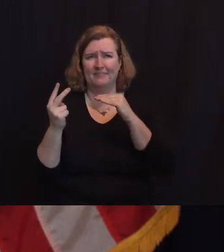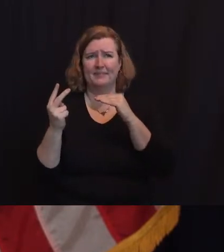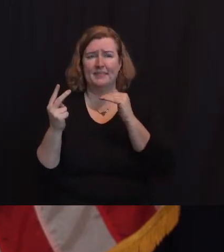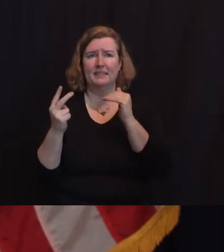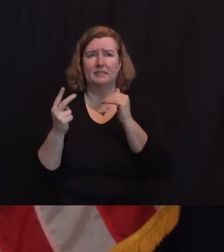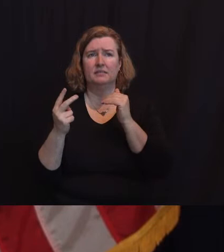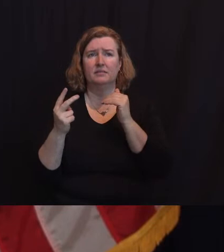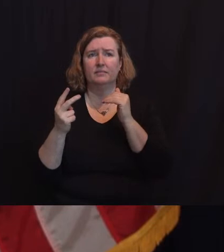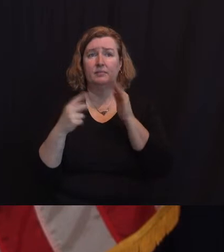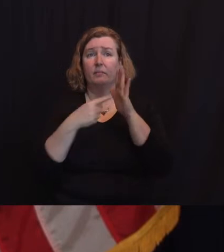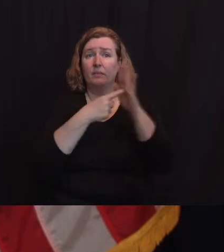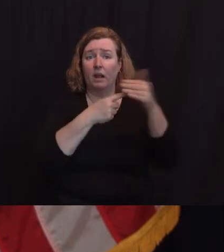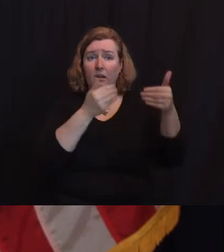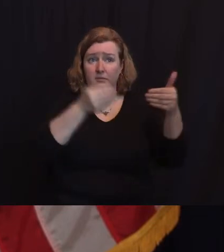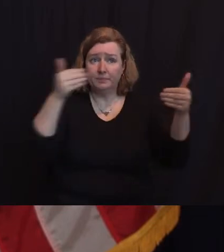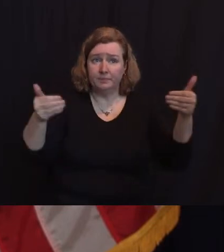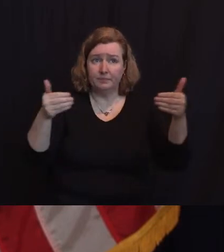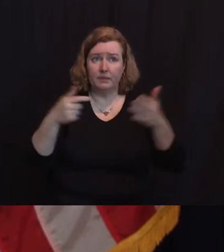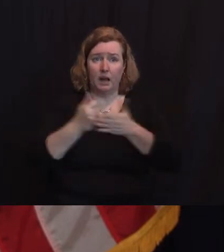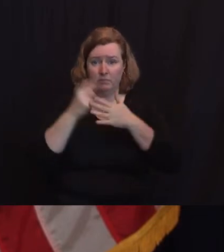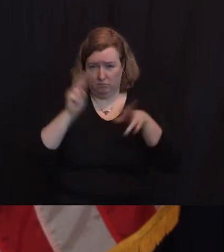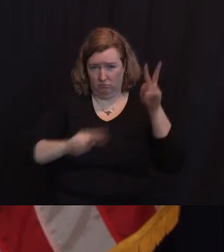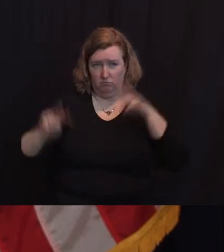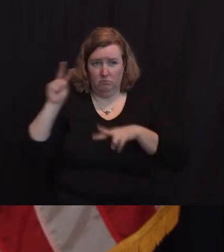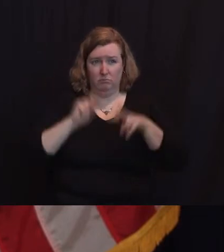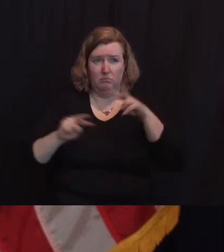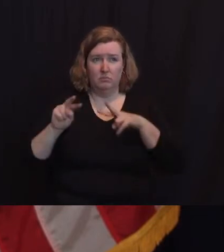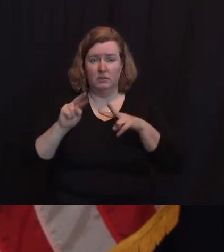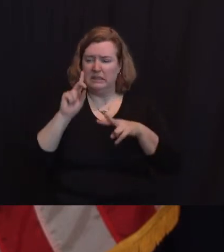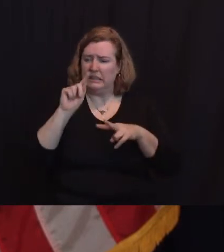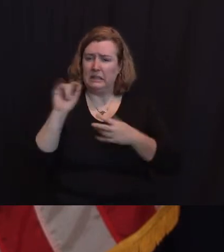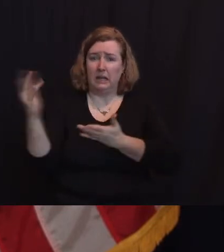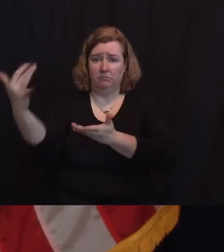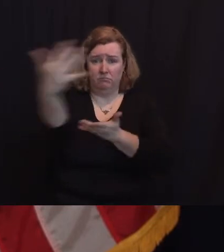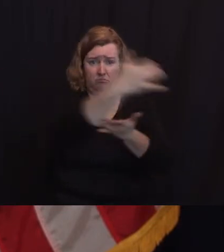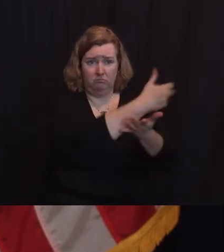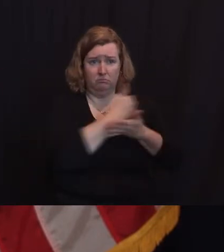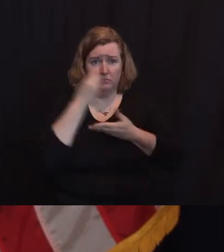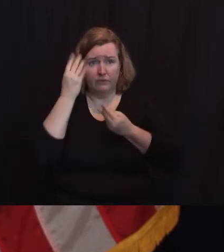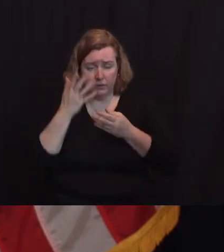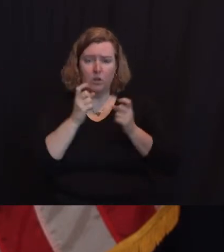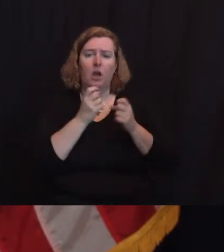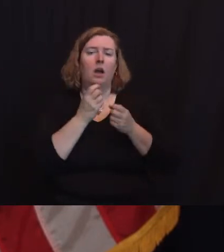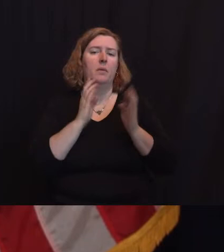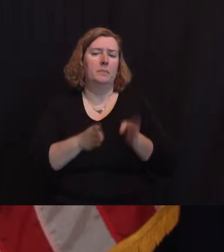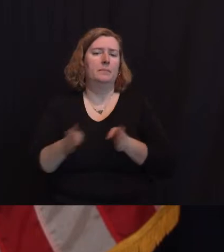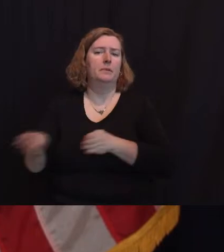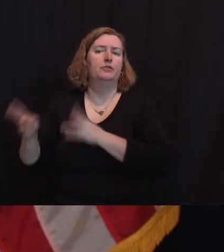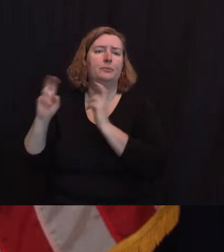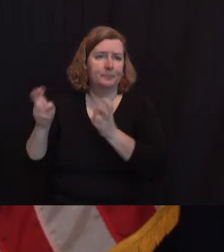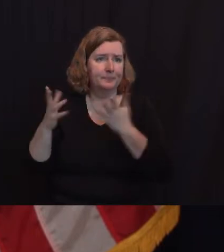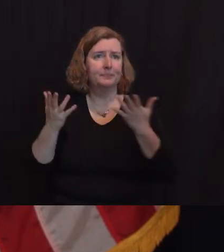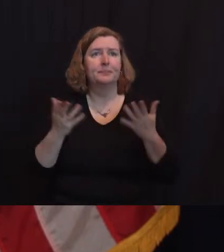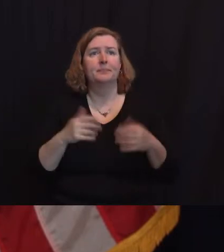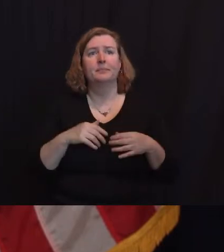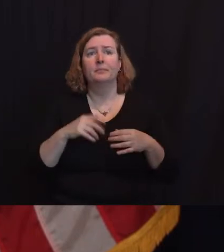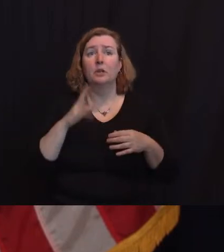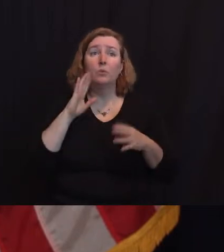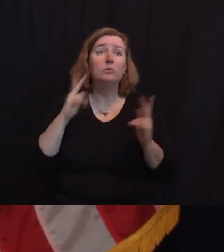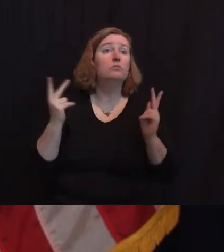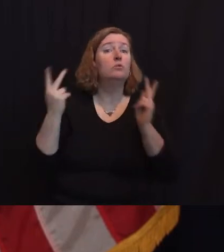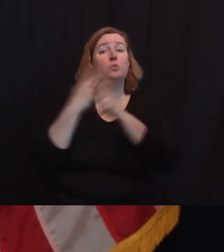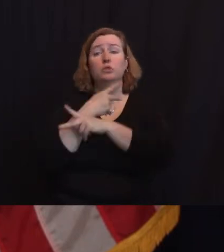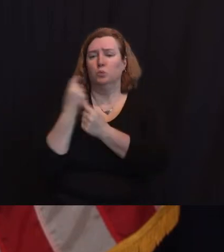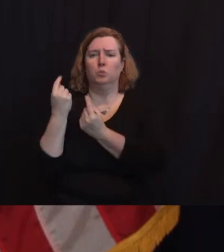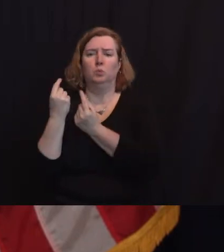looking at data to help with planning in case there is going to be the worst. And secondly,